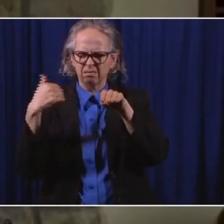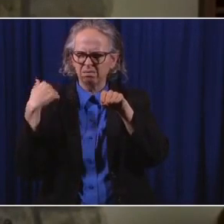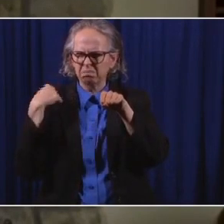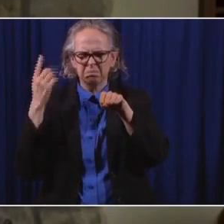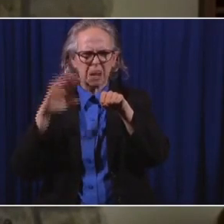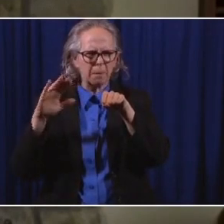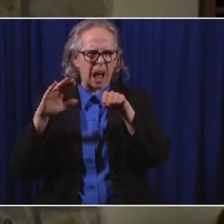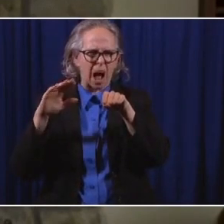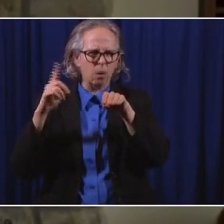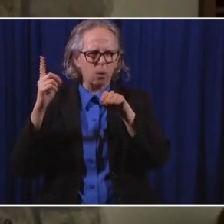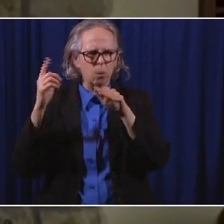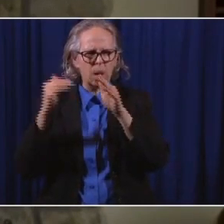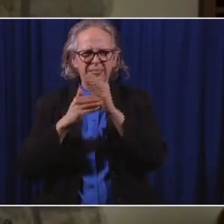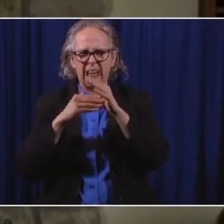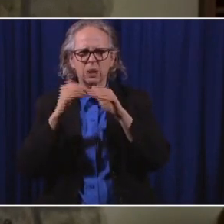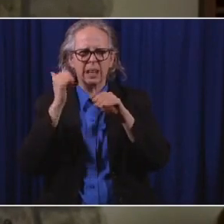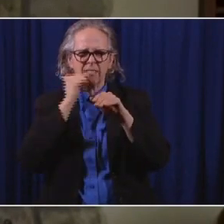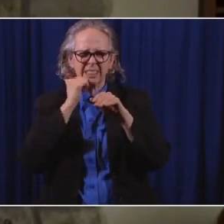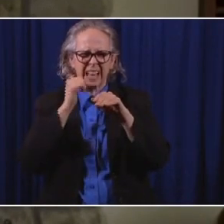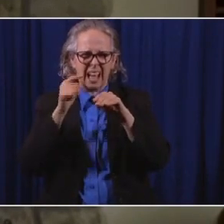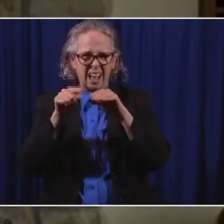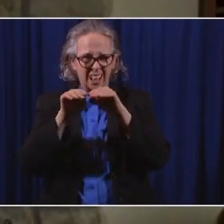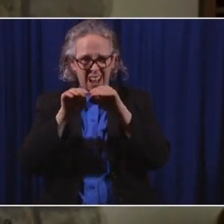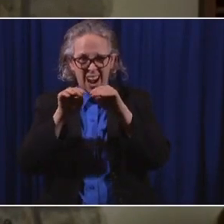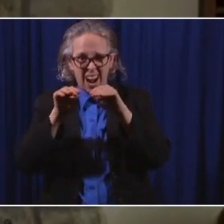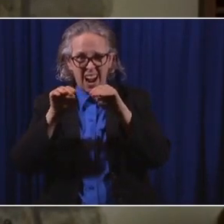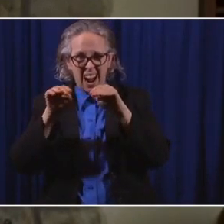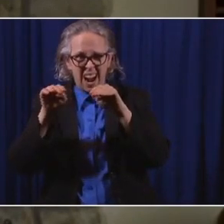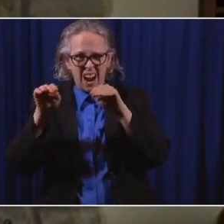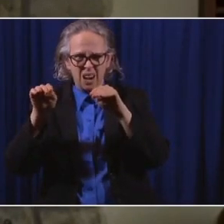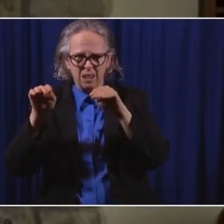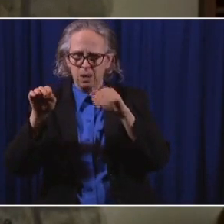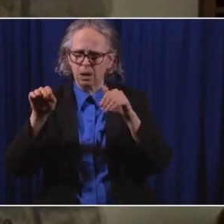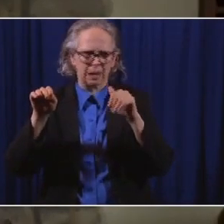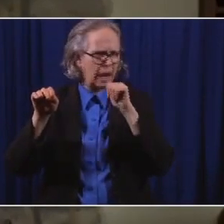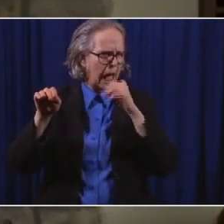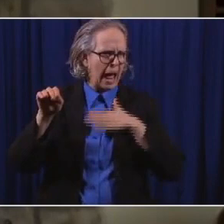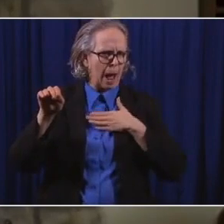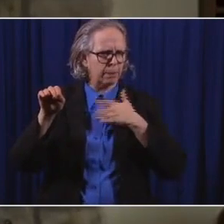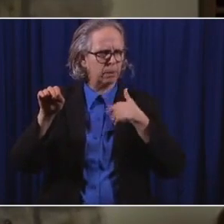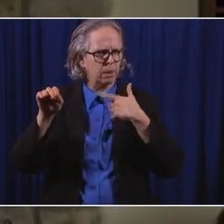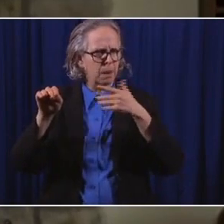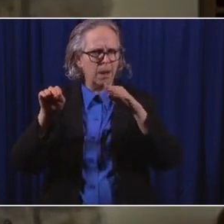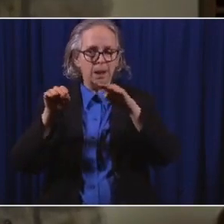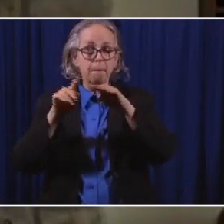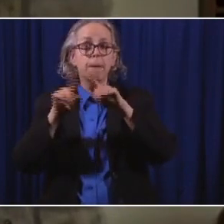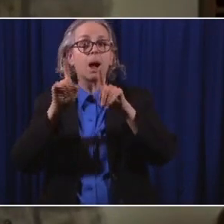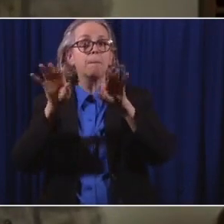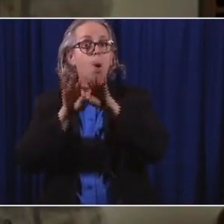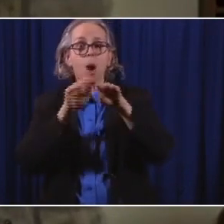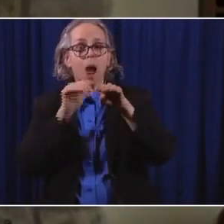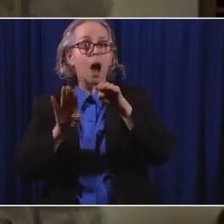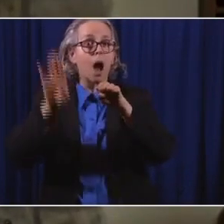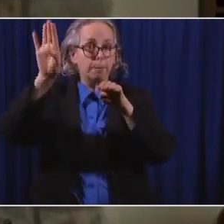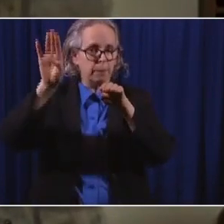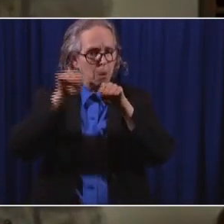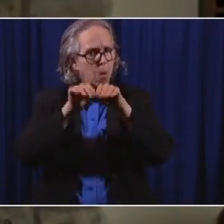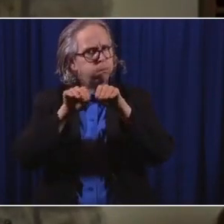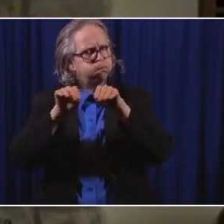didn't like it having 1,000 a day, but at least it wasn't going up. So I think that's a minimum. What I've challenged the counties to